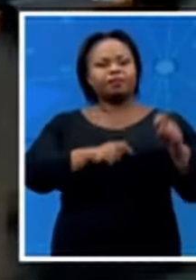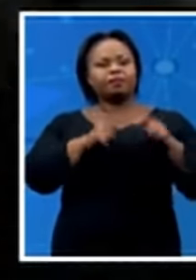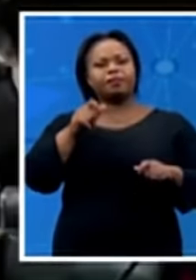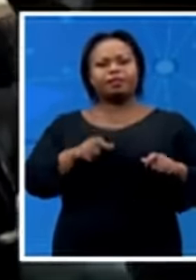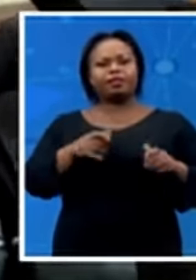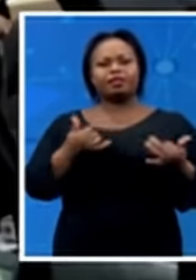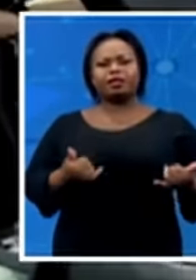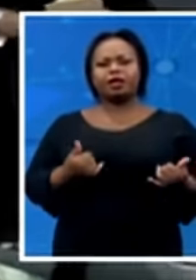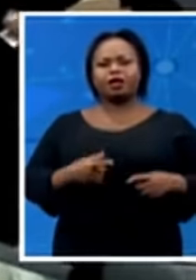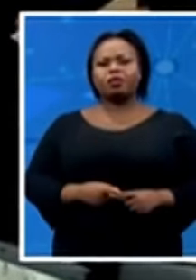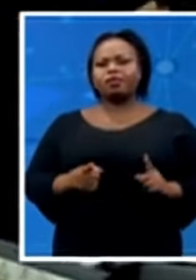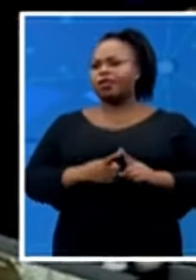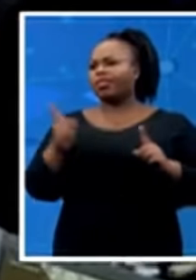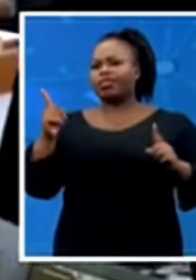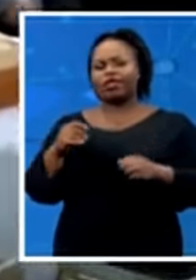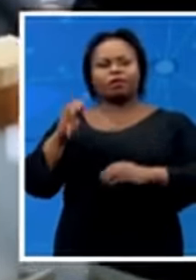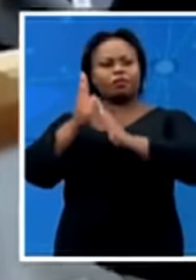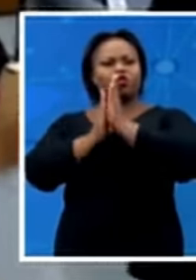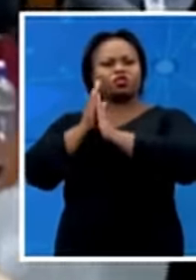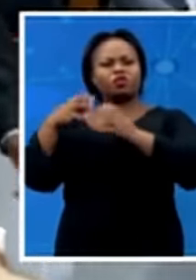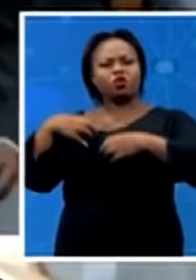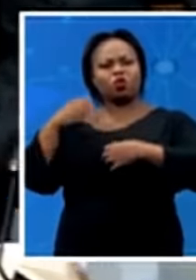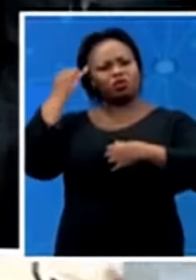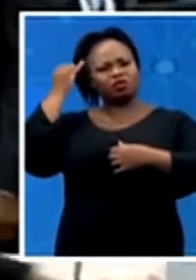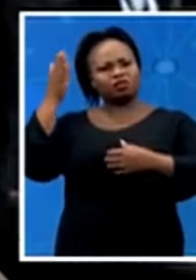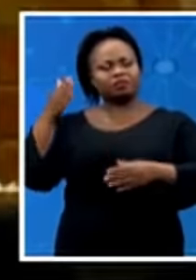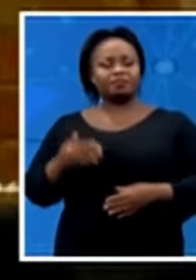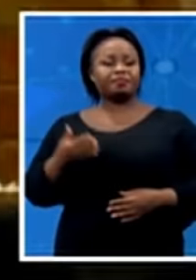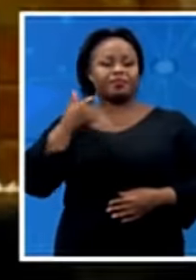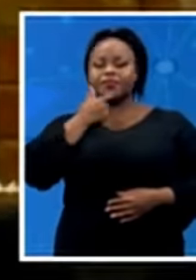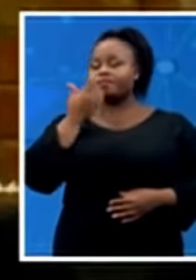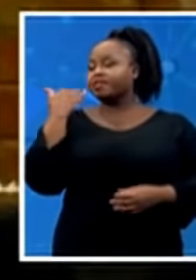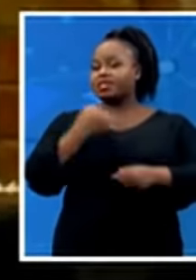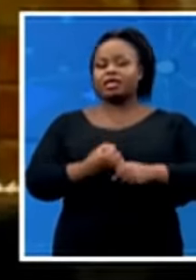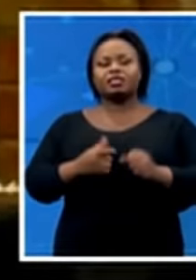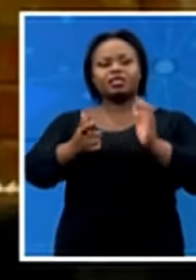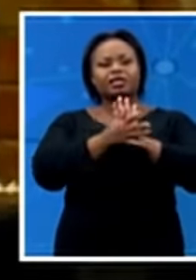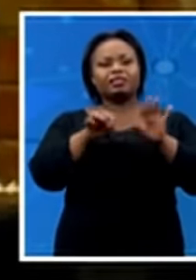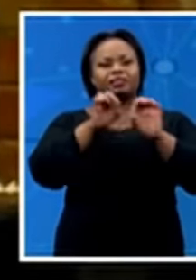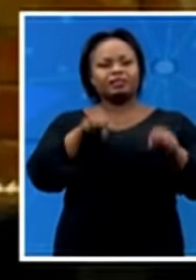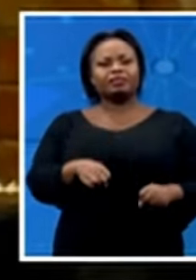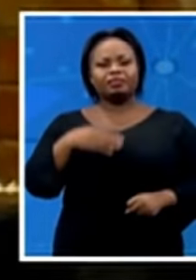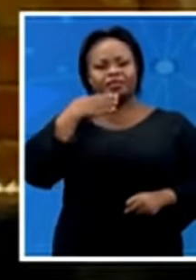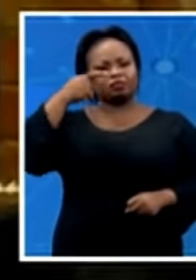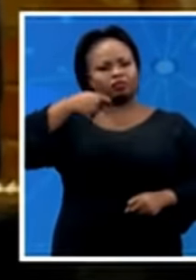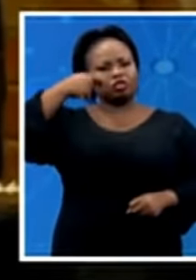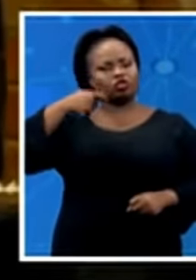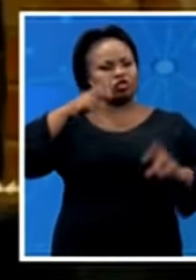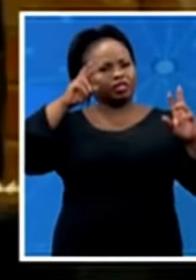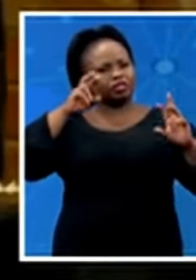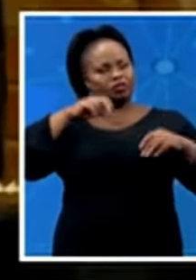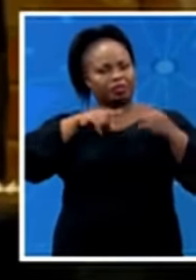years, the legal system has often been asked to adjudicate matters that speak to the alleged inadequacies of legislators